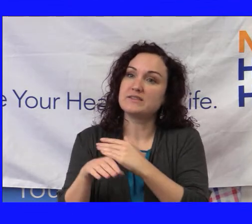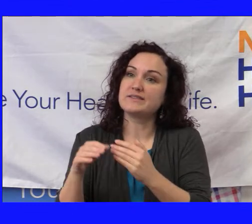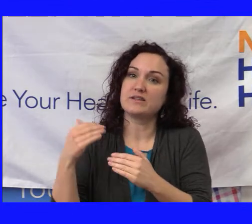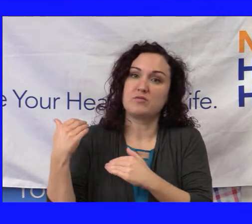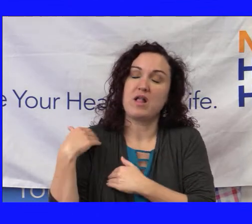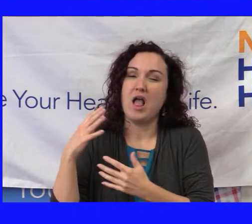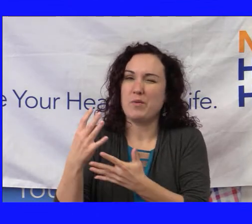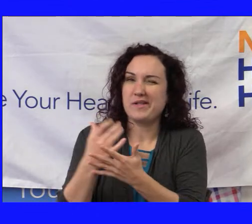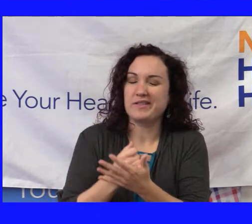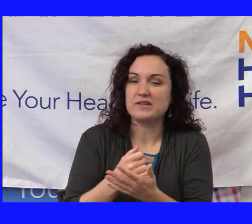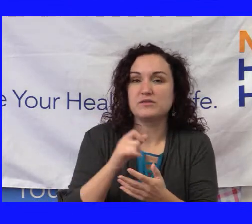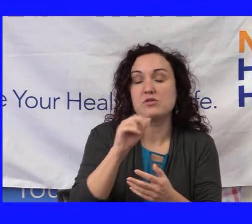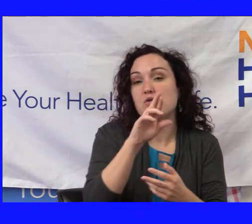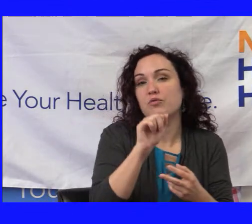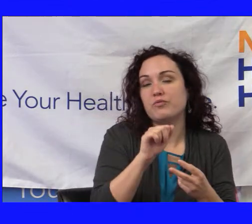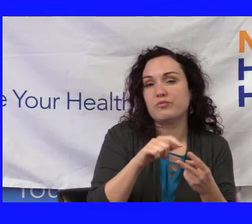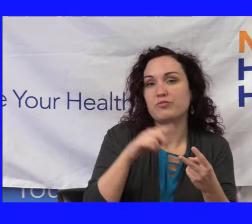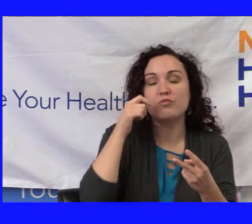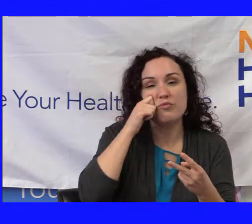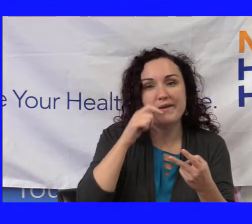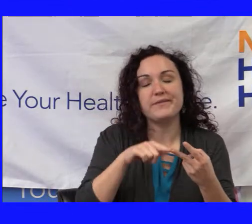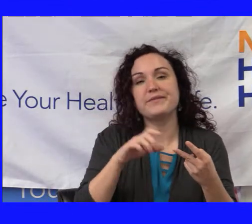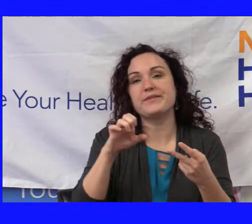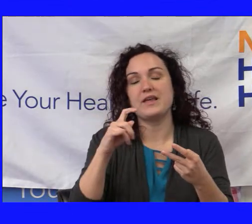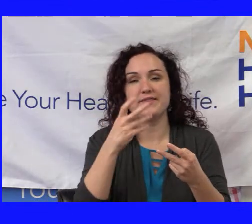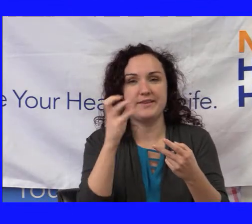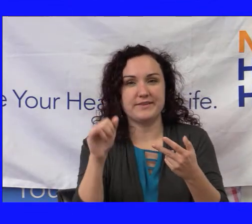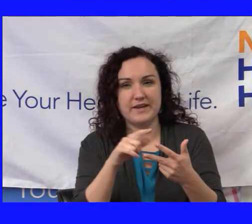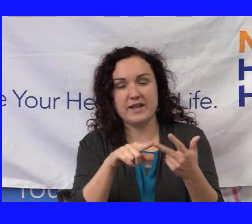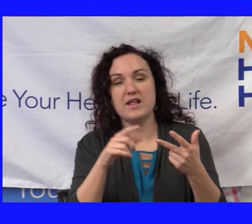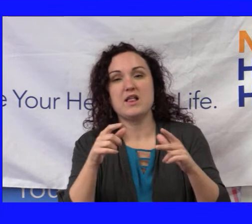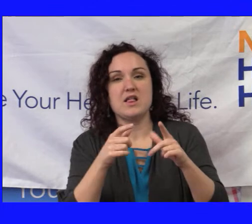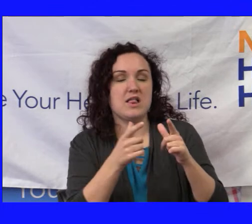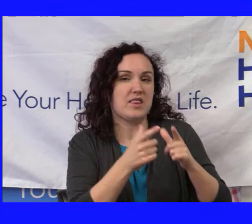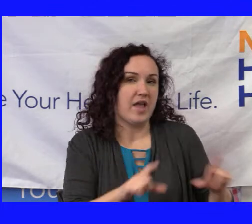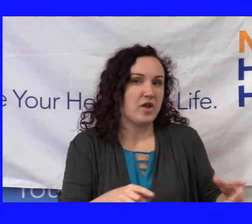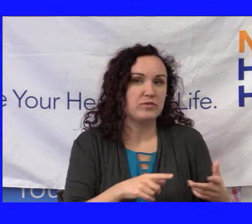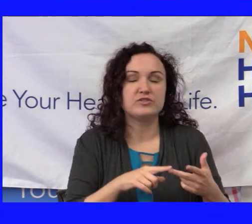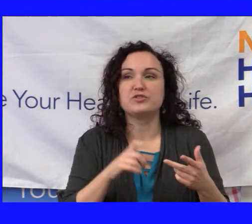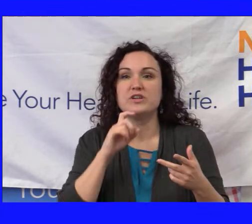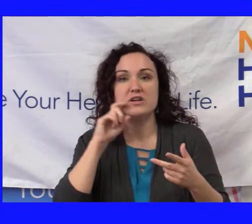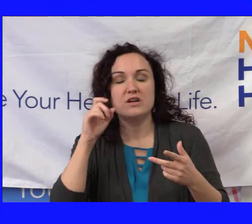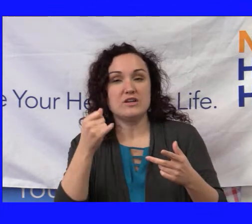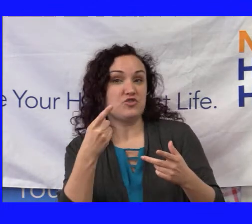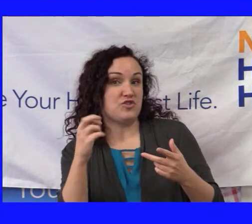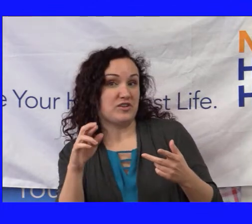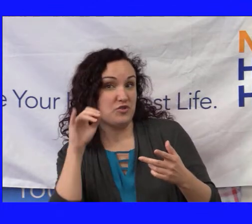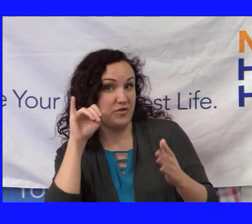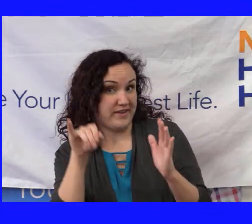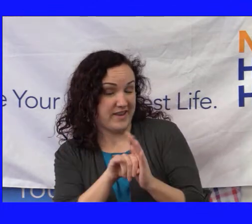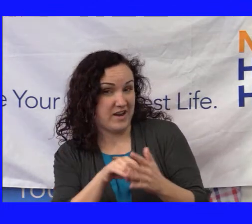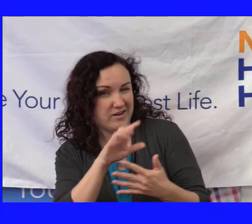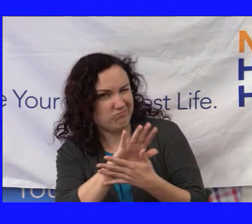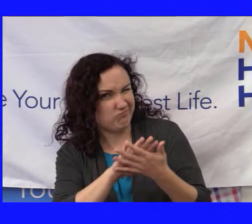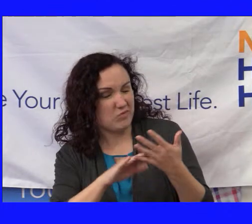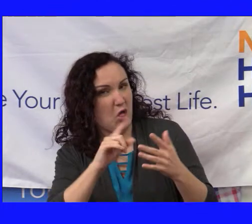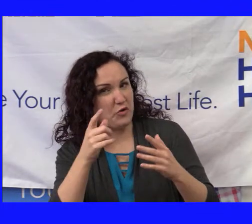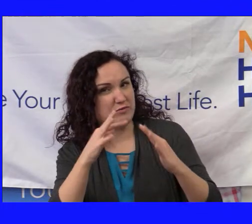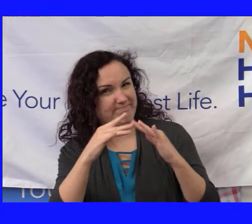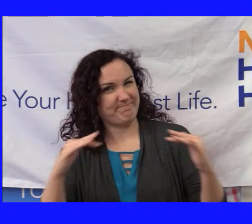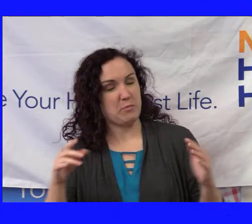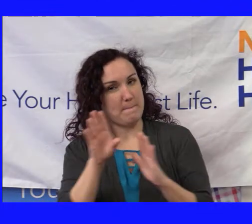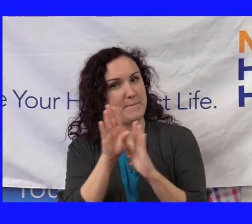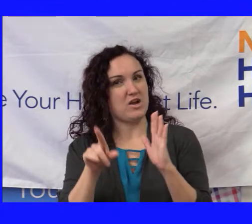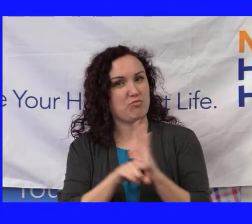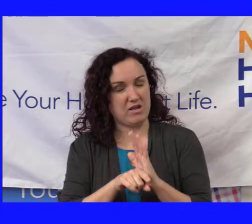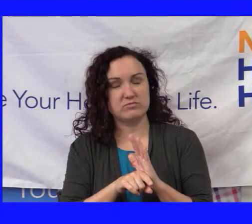race, ethnicity, language, sexual orientation, gender identity, and disability demographic values, which will also